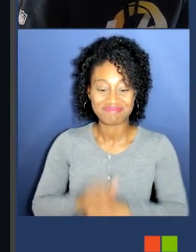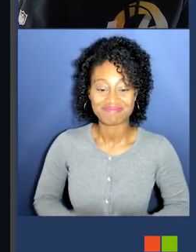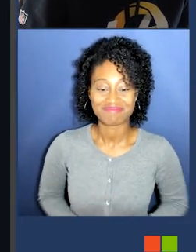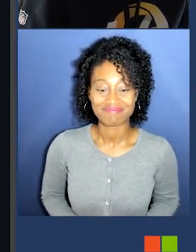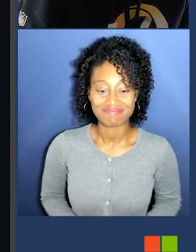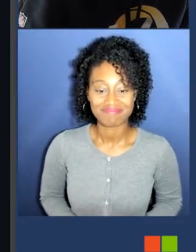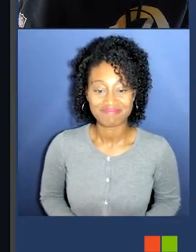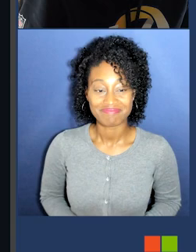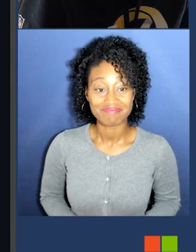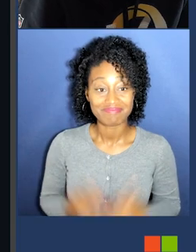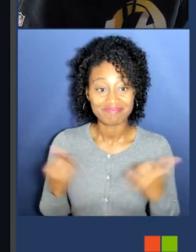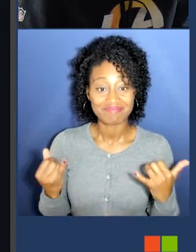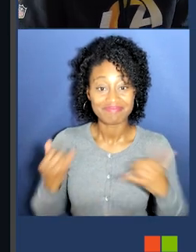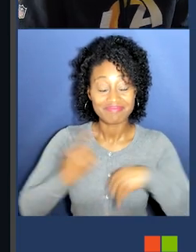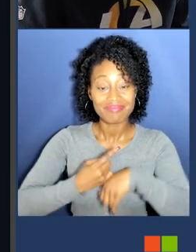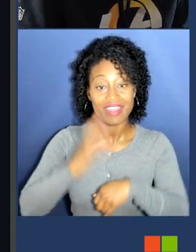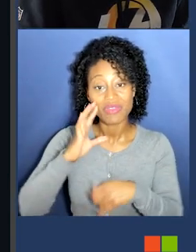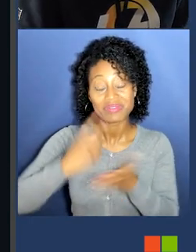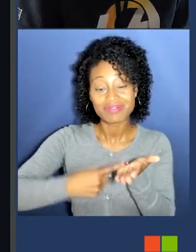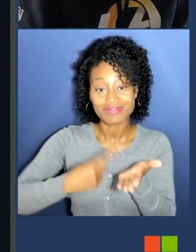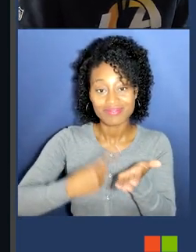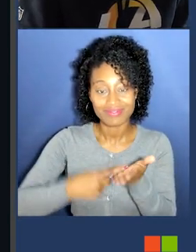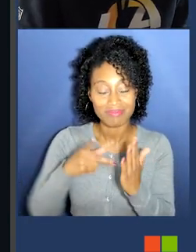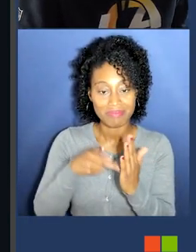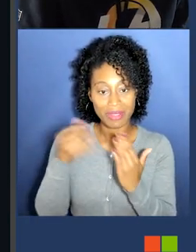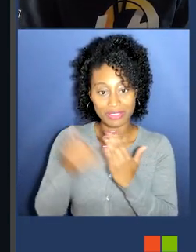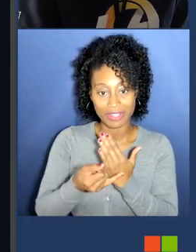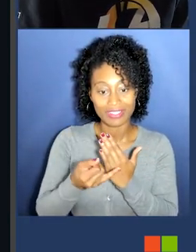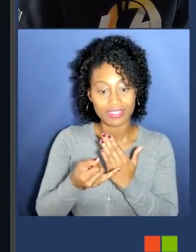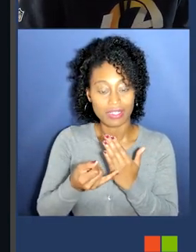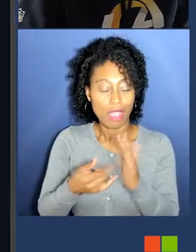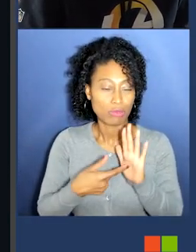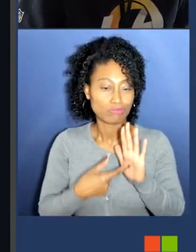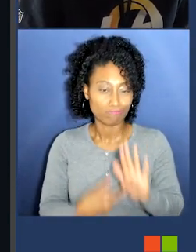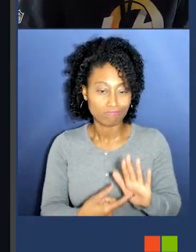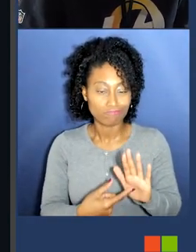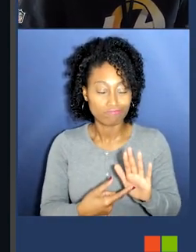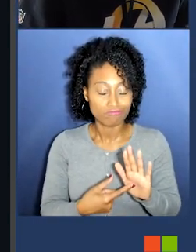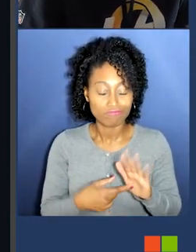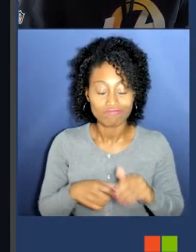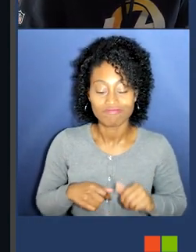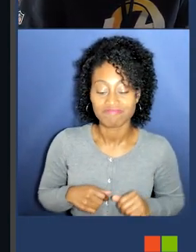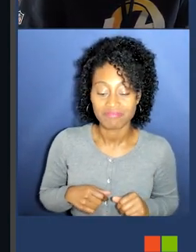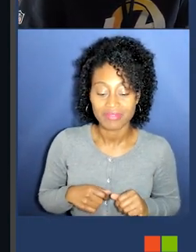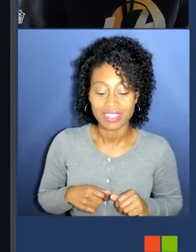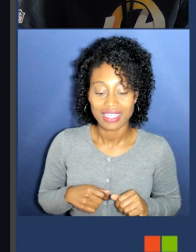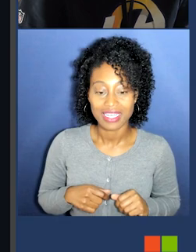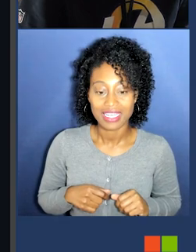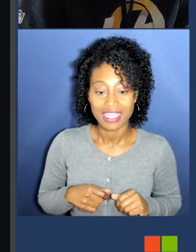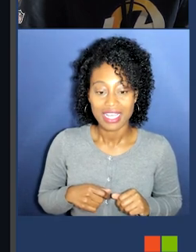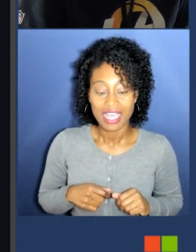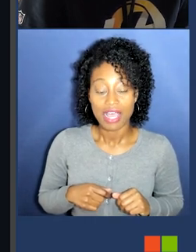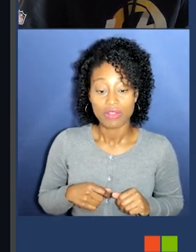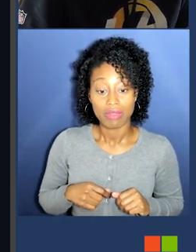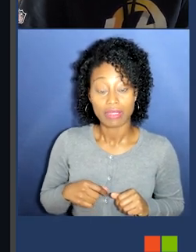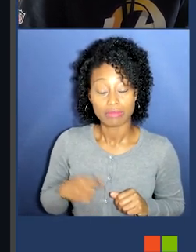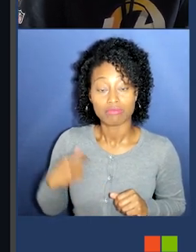I'm talking about a project, or I will be demoing a project that my colleague Andreas and I